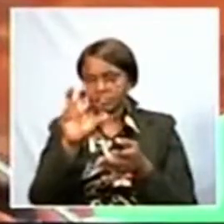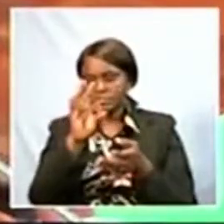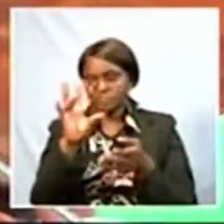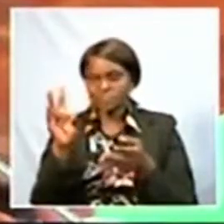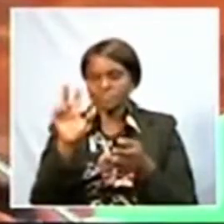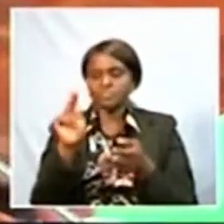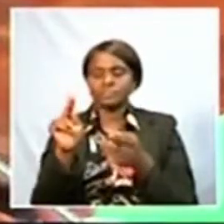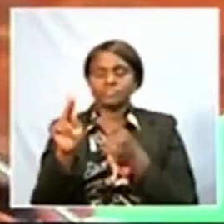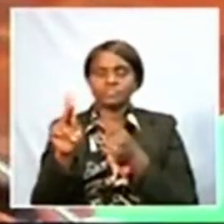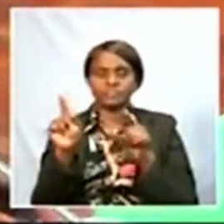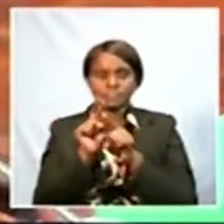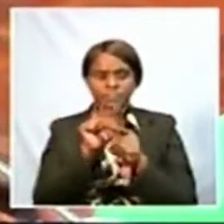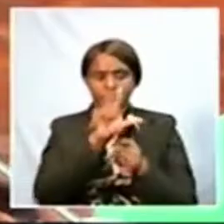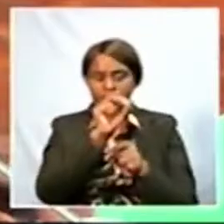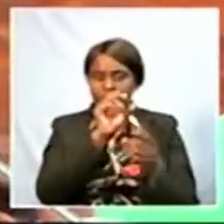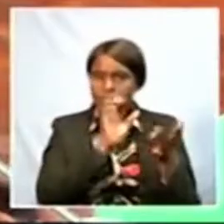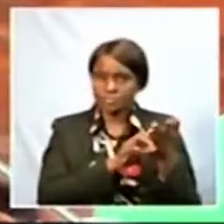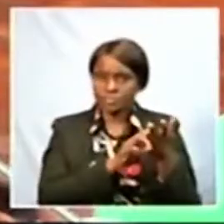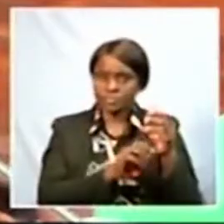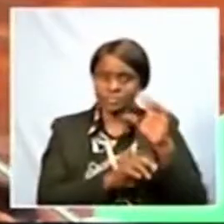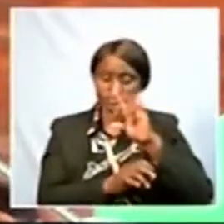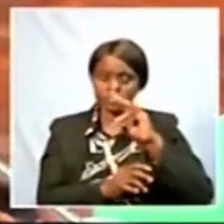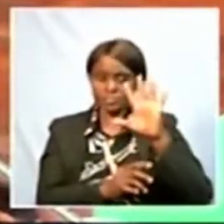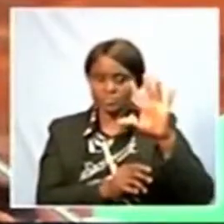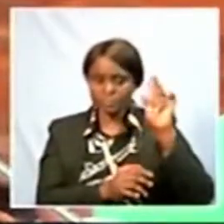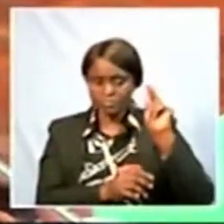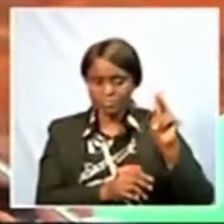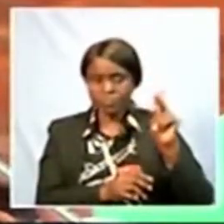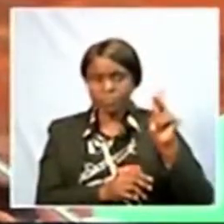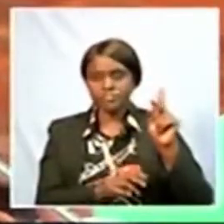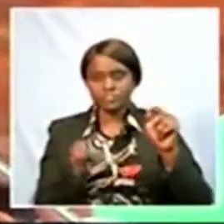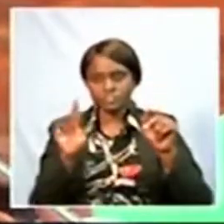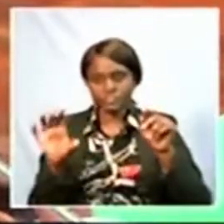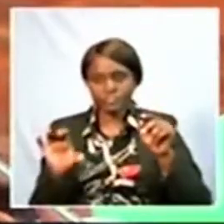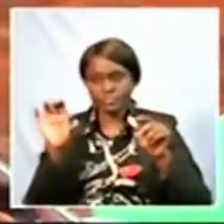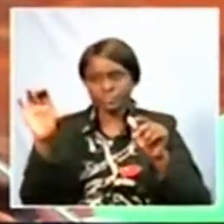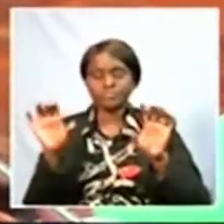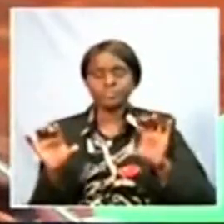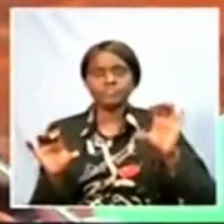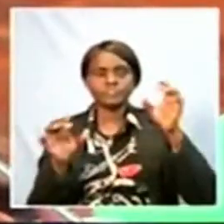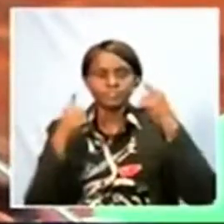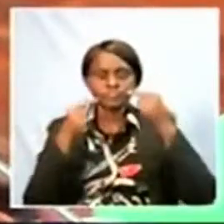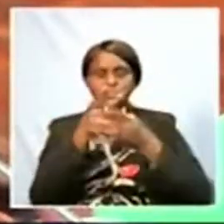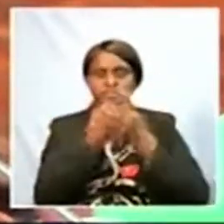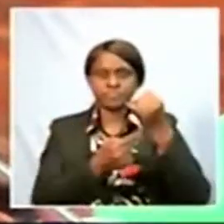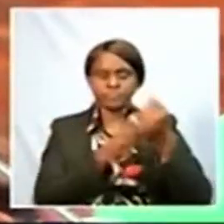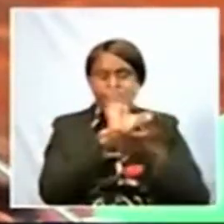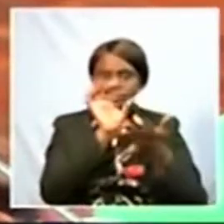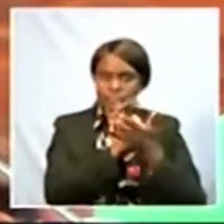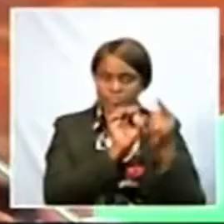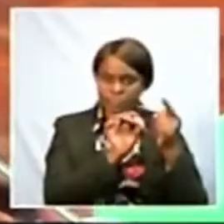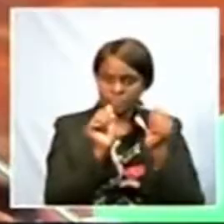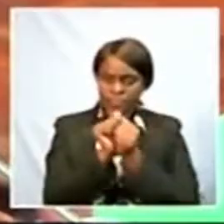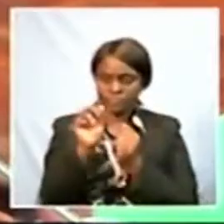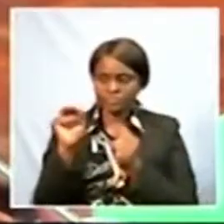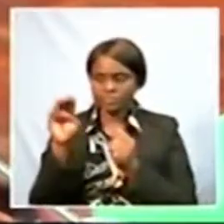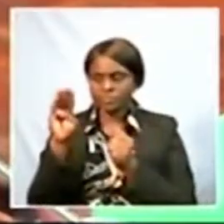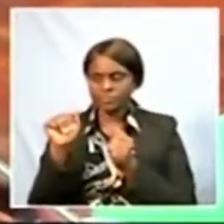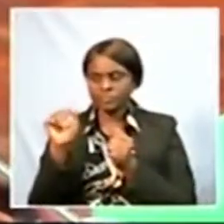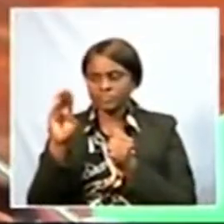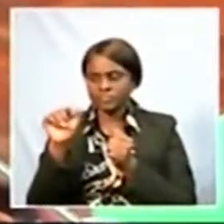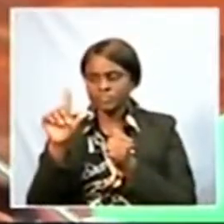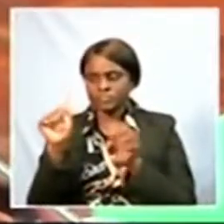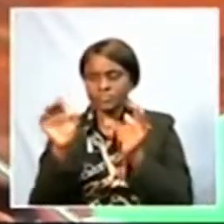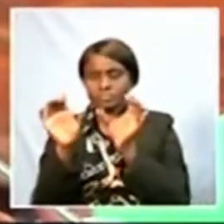9,377 kwacha and 30,075 kwacha were allocated for both CHOMA Central and Bawala